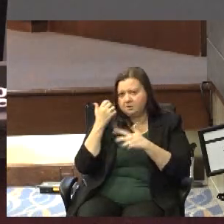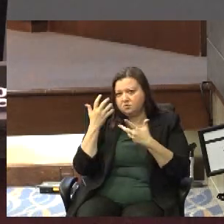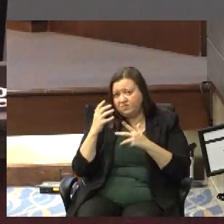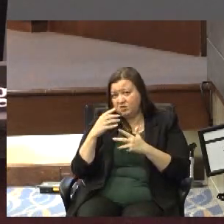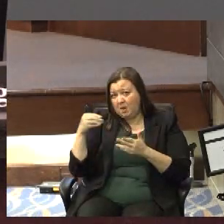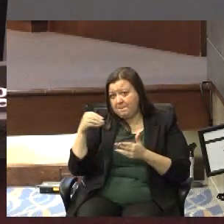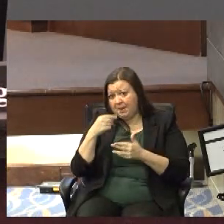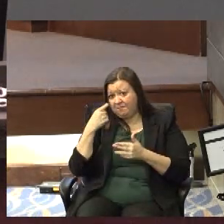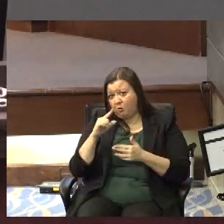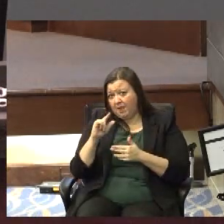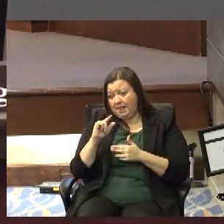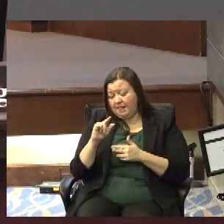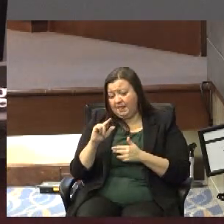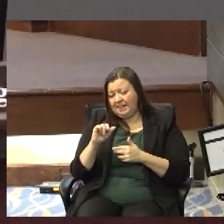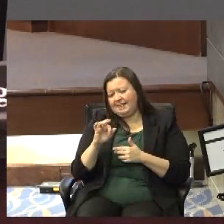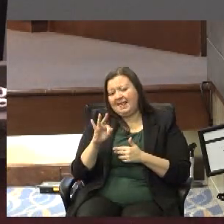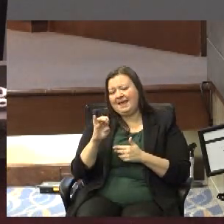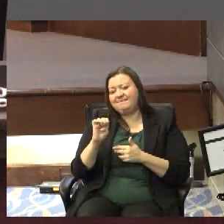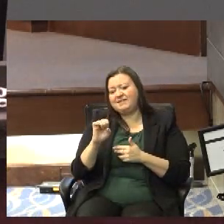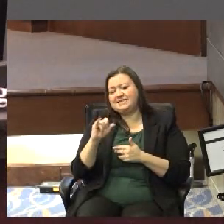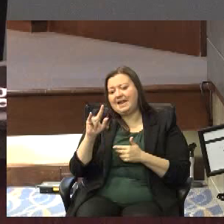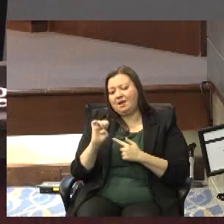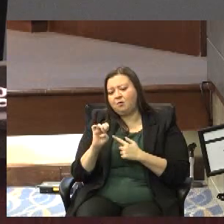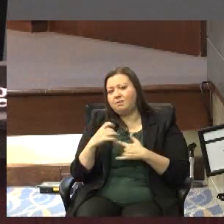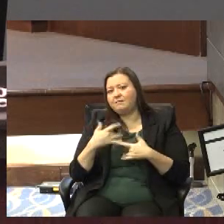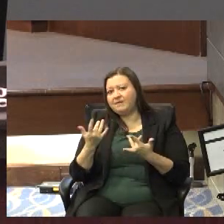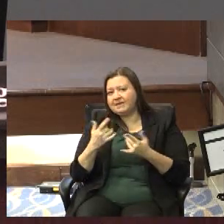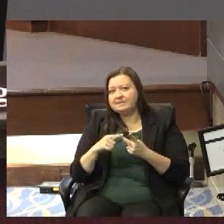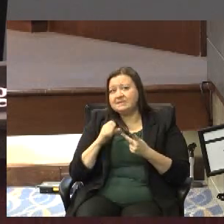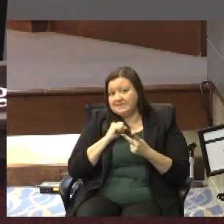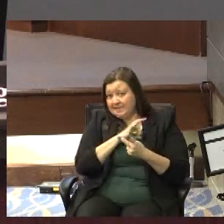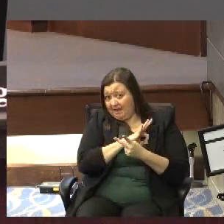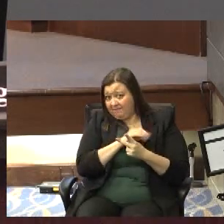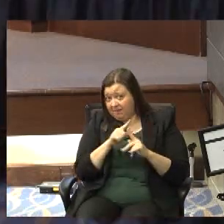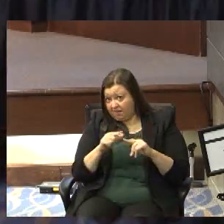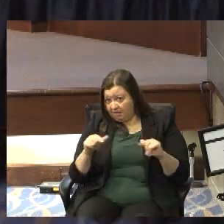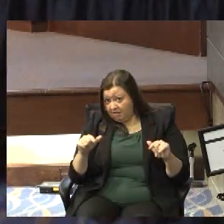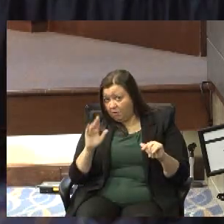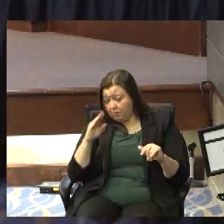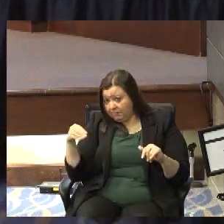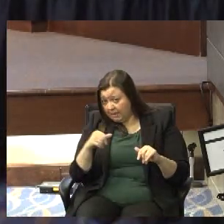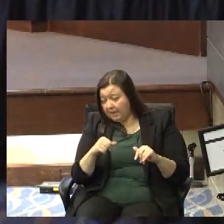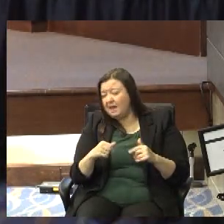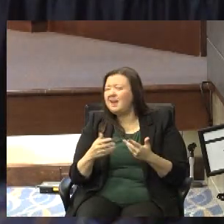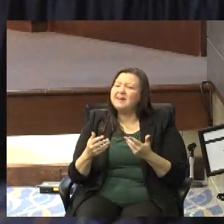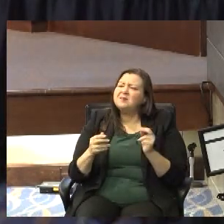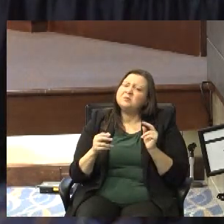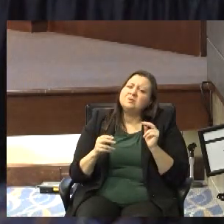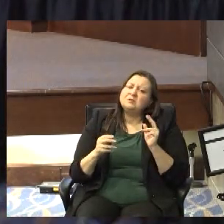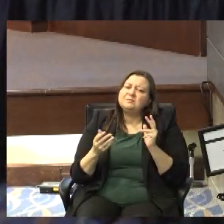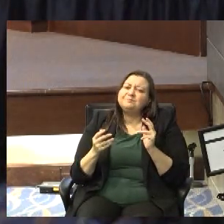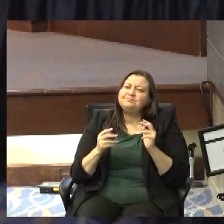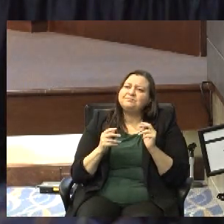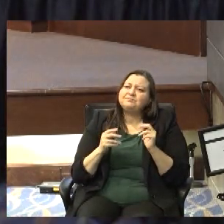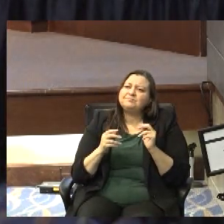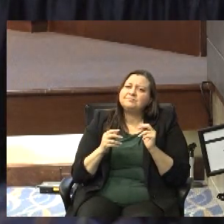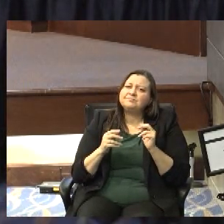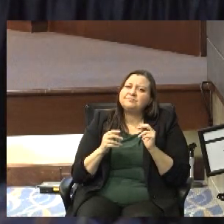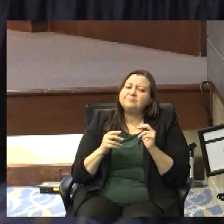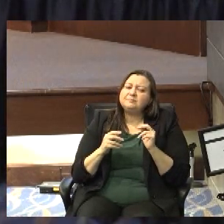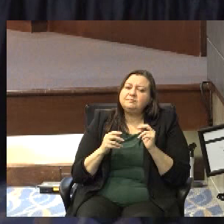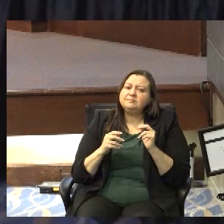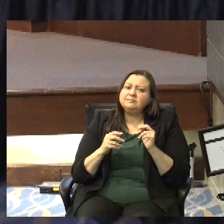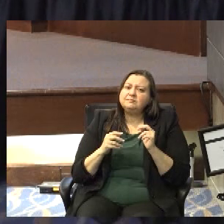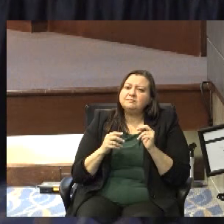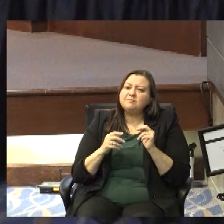pays for a lot of the lifestyle events and staffing and things like that? Probably, no, it's, they're actually hard,